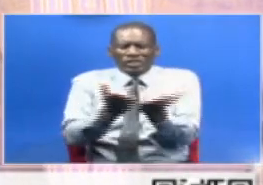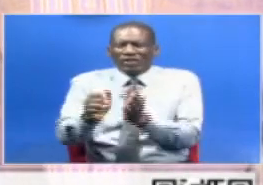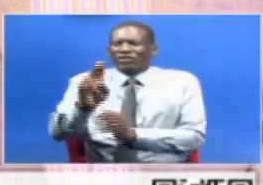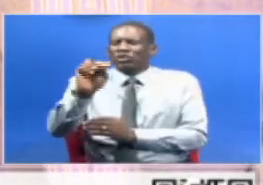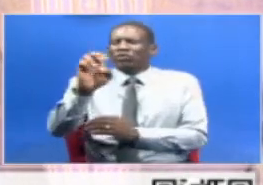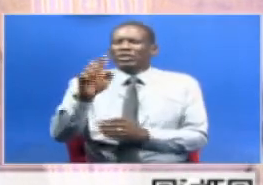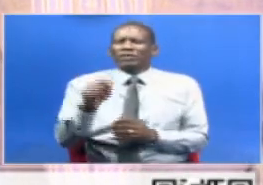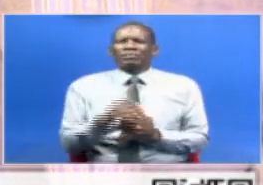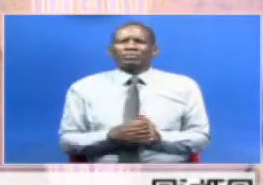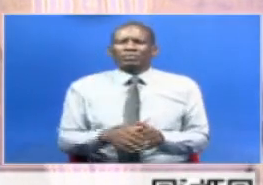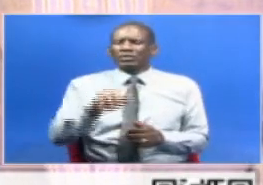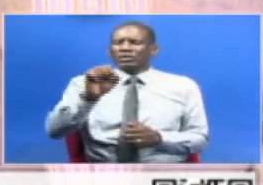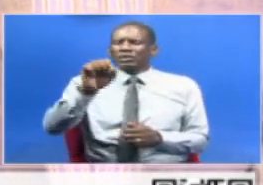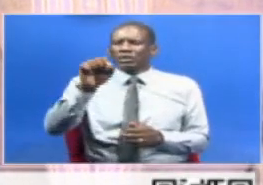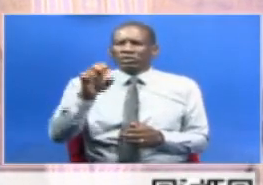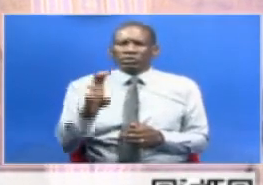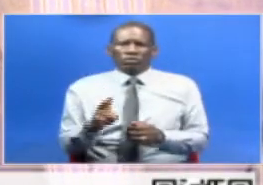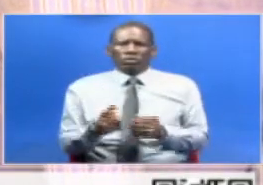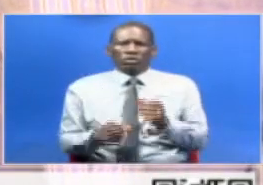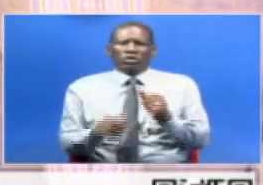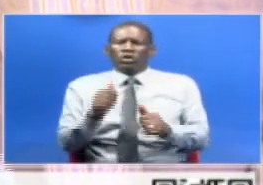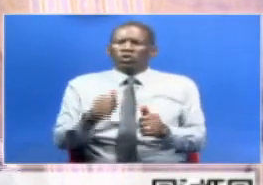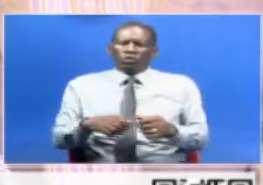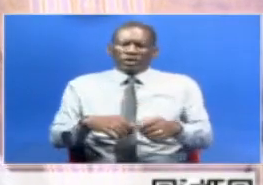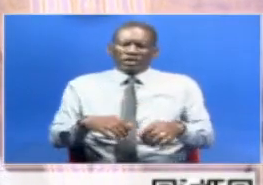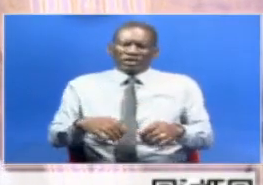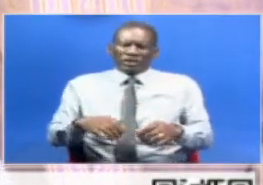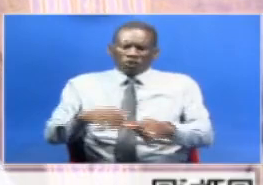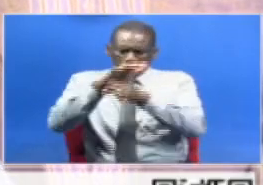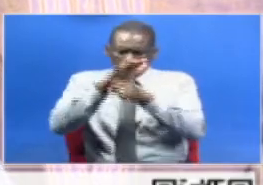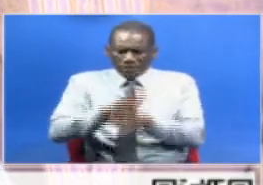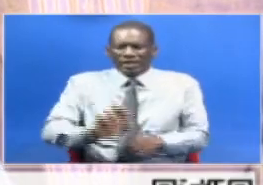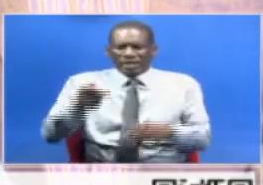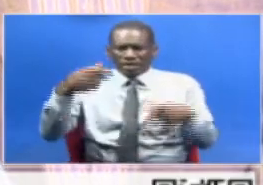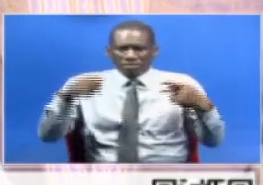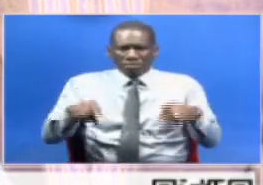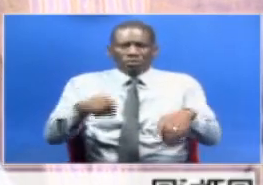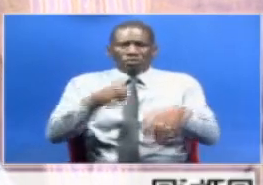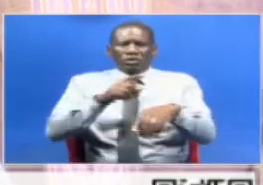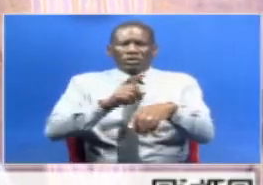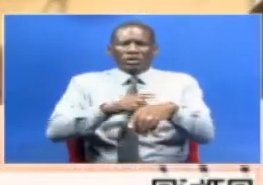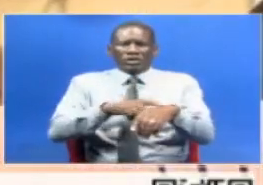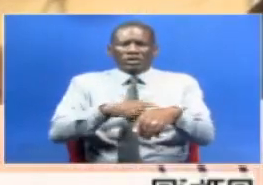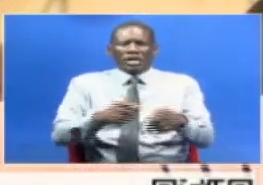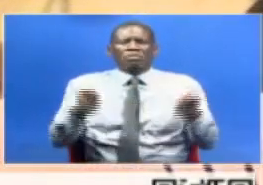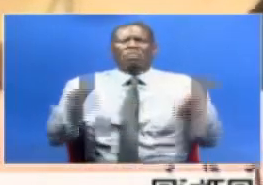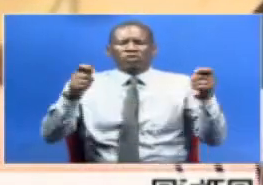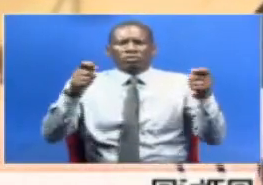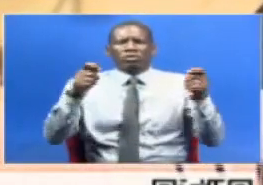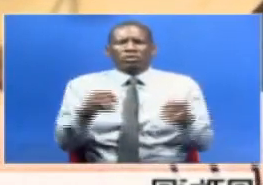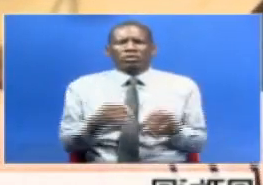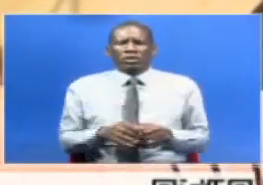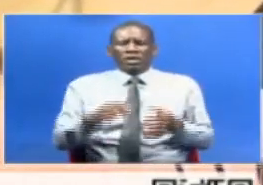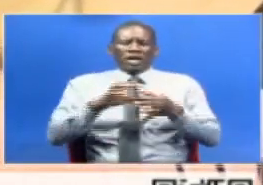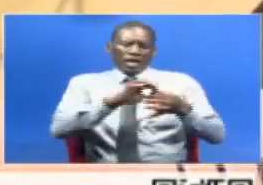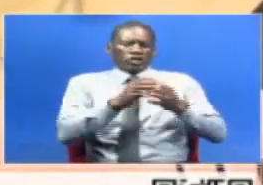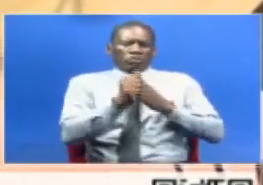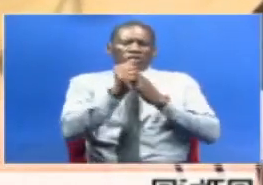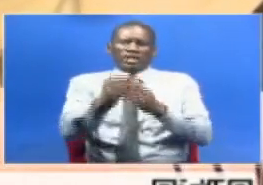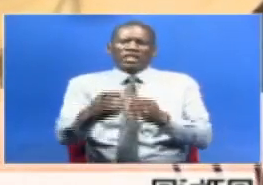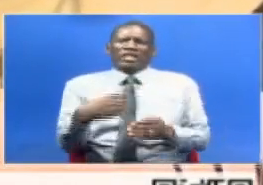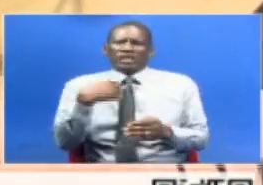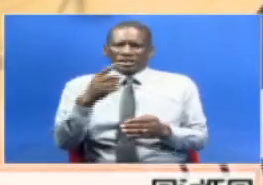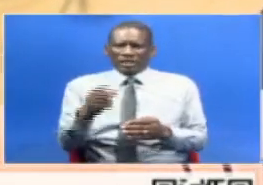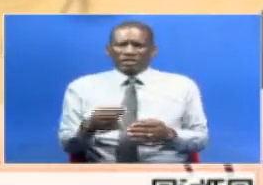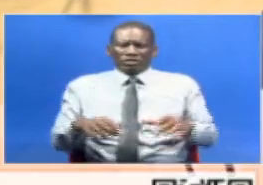Unit, SSU, that terrorized Kenyans during the protests. Azimio Leaders have termed the move by